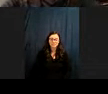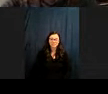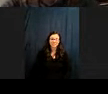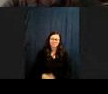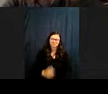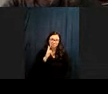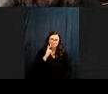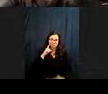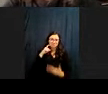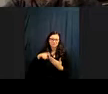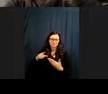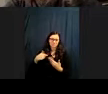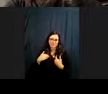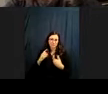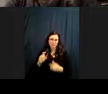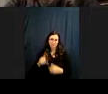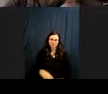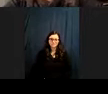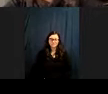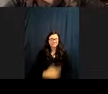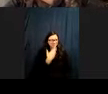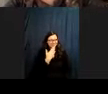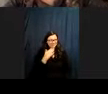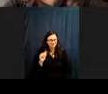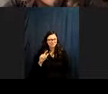question. Thank you, Alice.